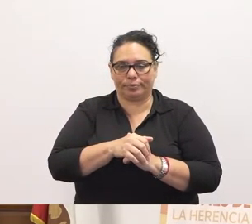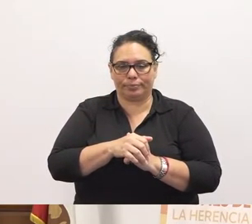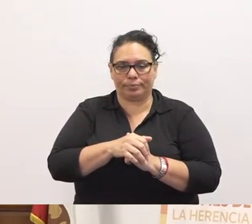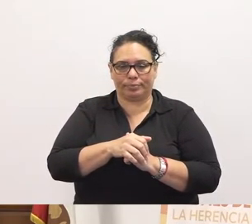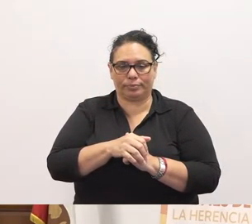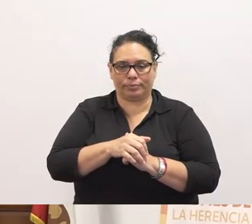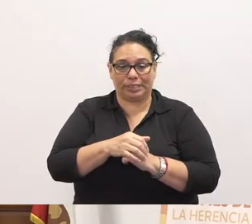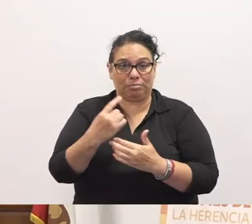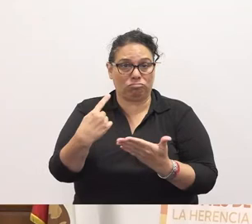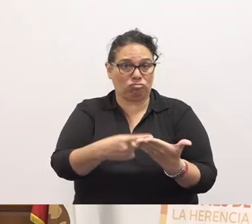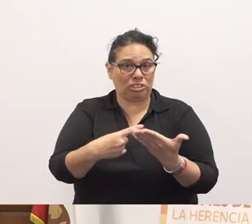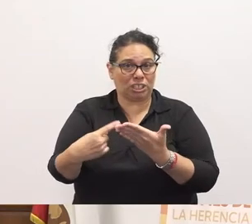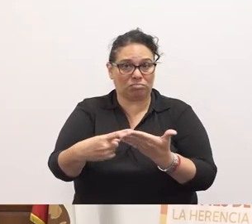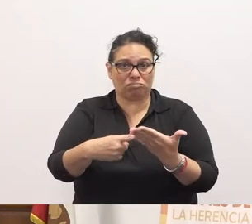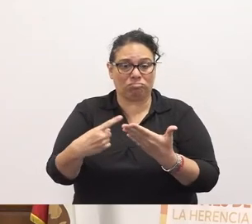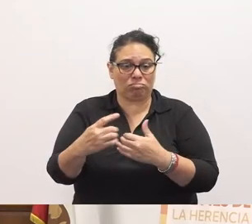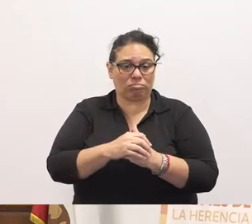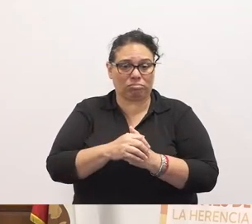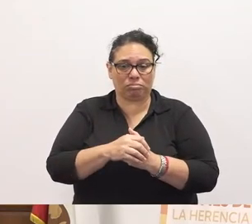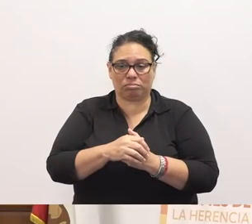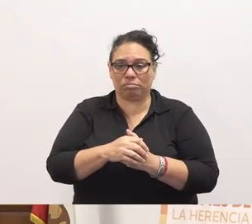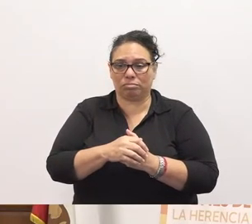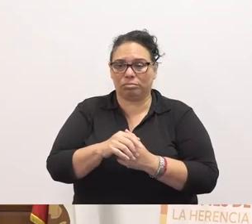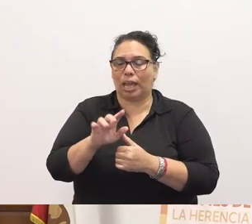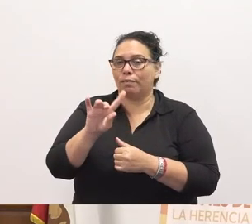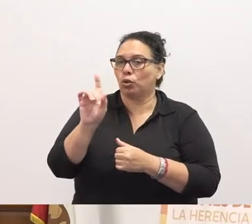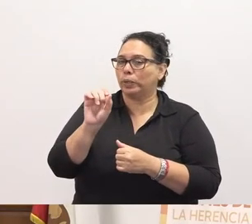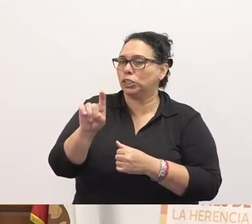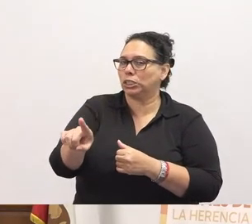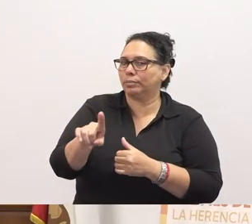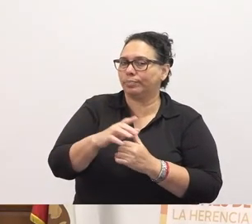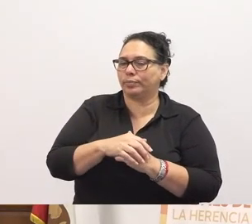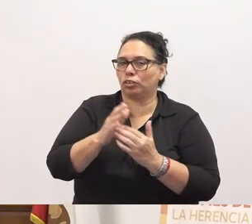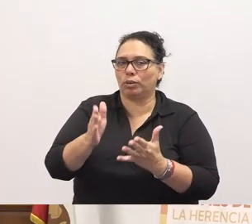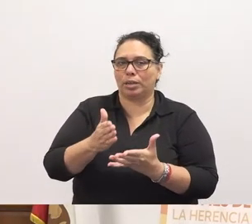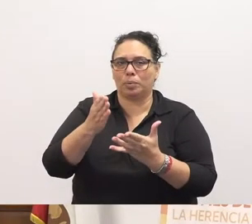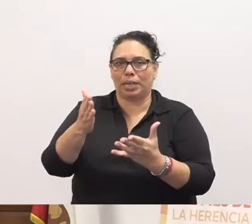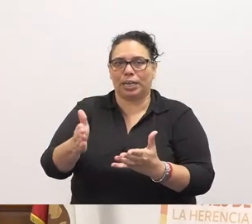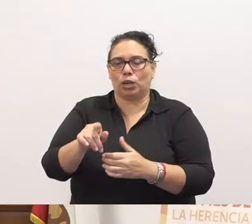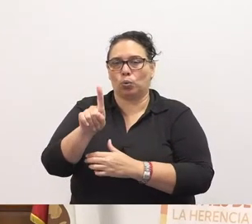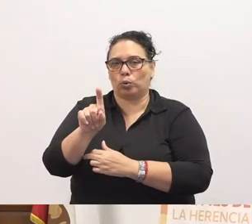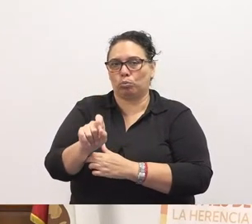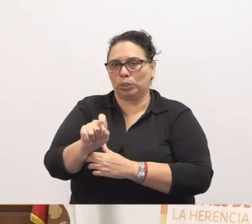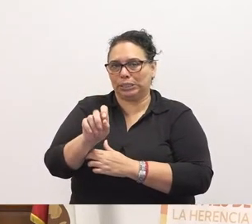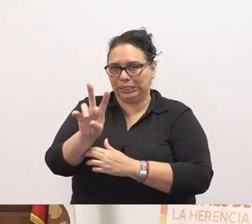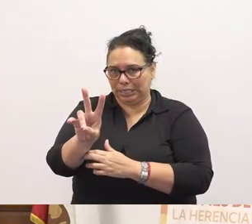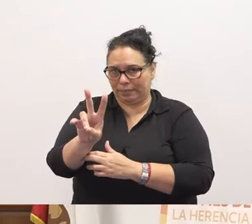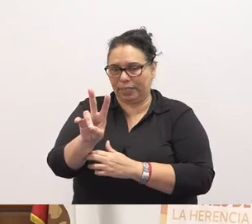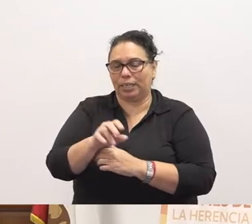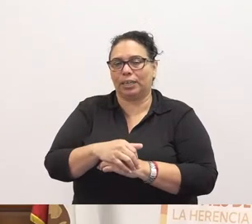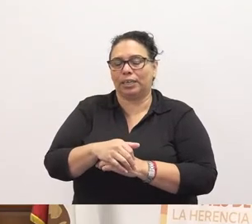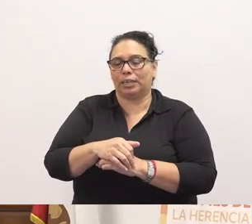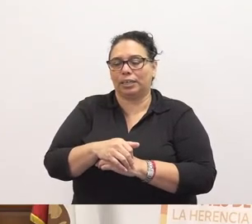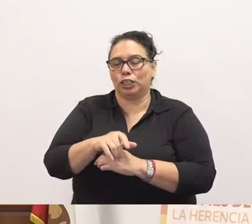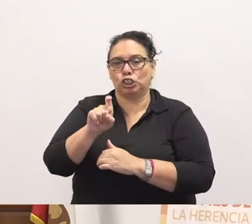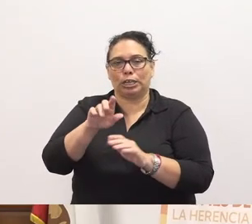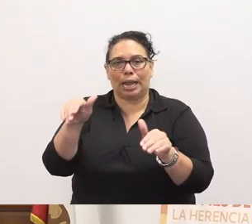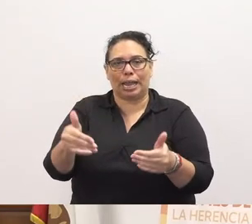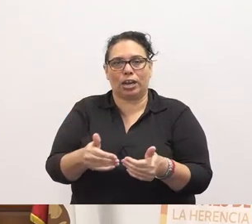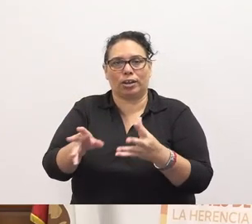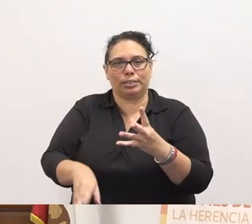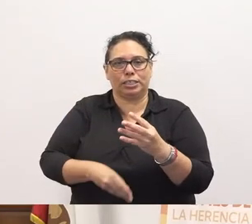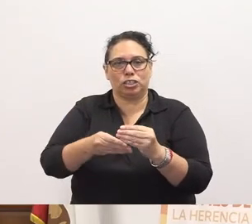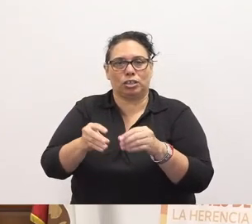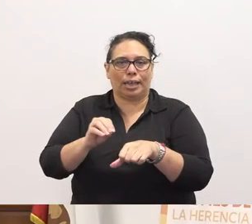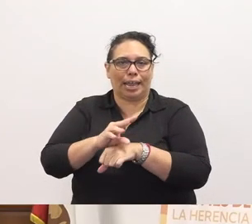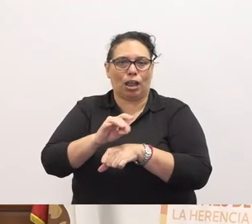Second. Any discussion? I just have a question. Recommendation 1.7. LBUSD should hire additional